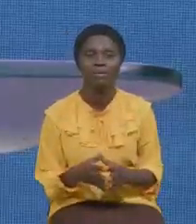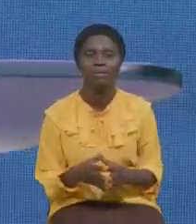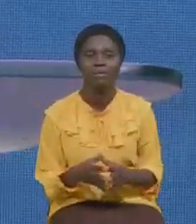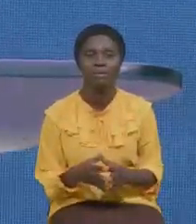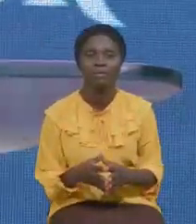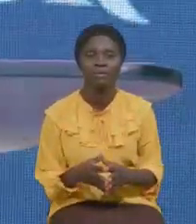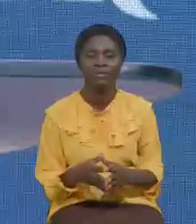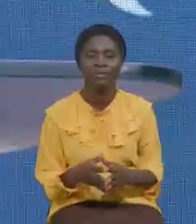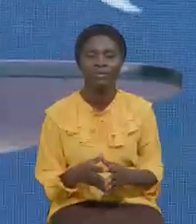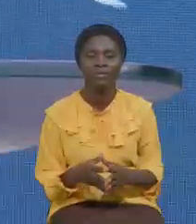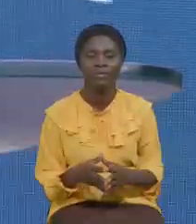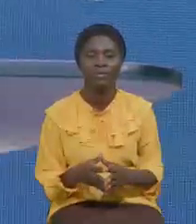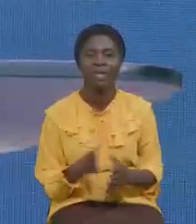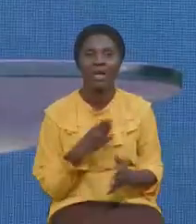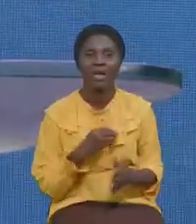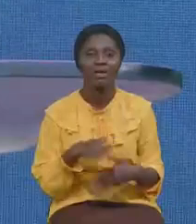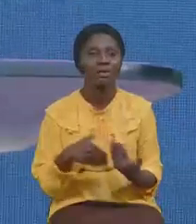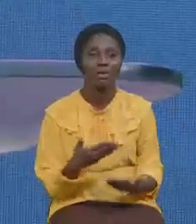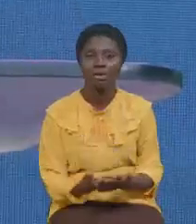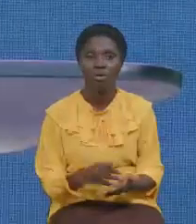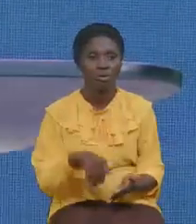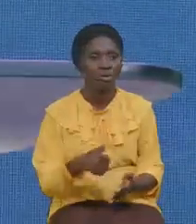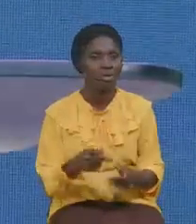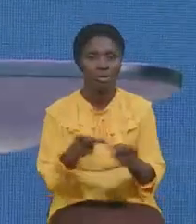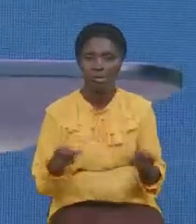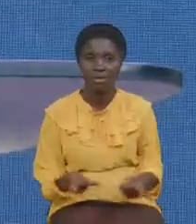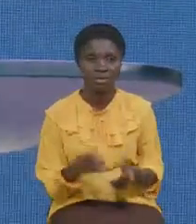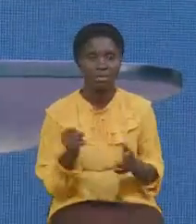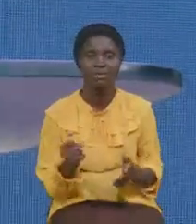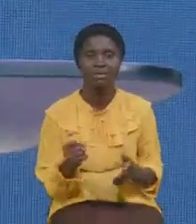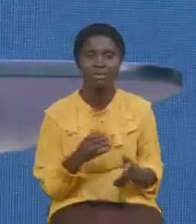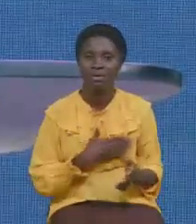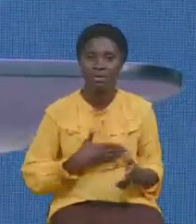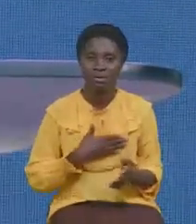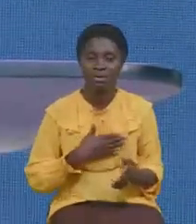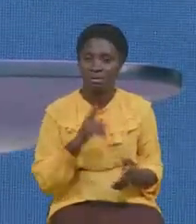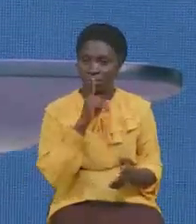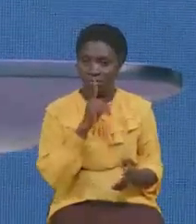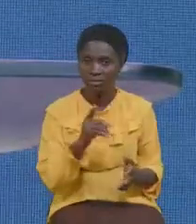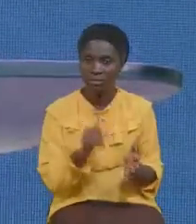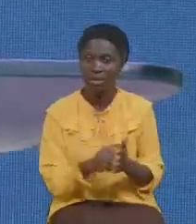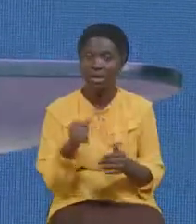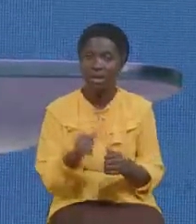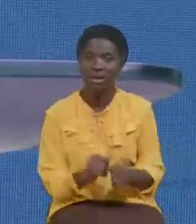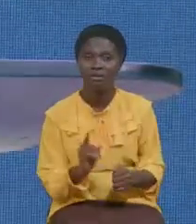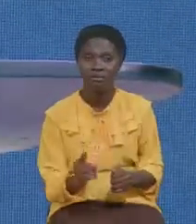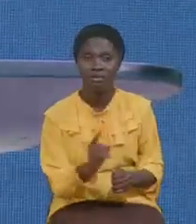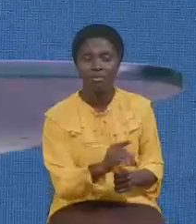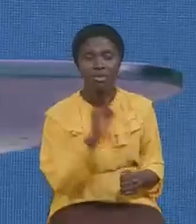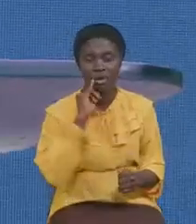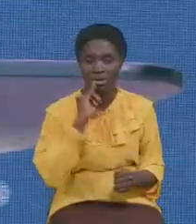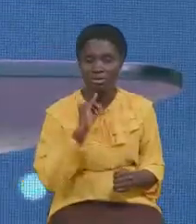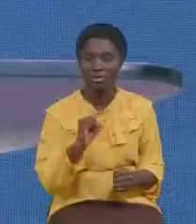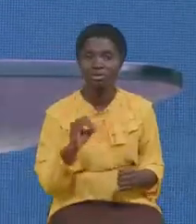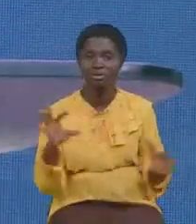here at the Alpha location and all other places, let's make sure that everyone is key